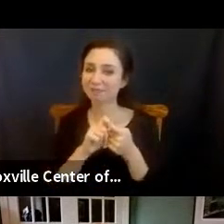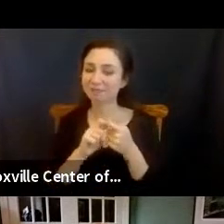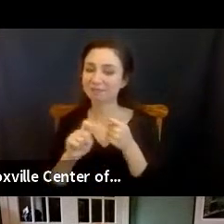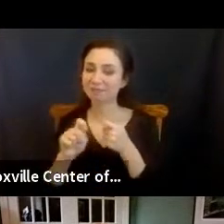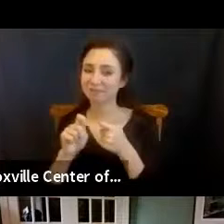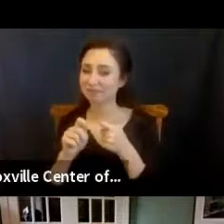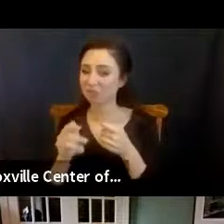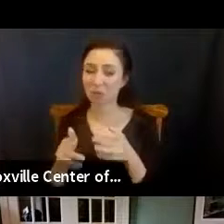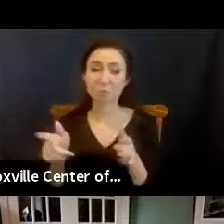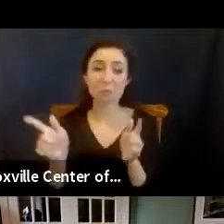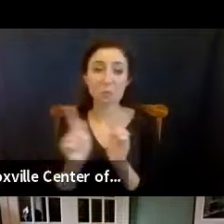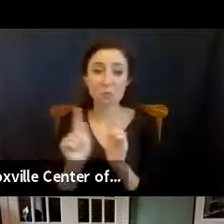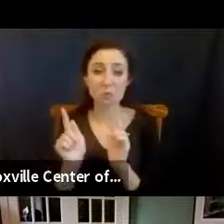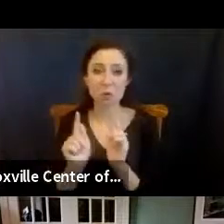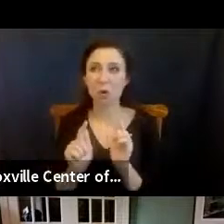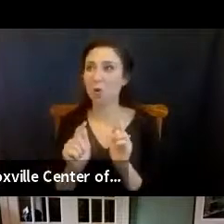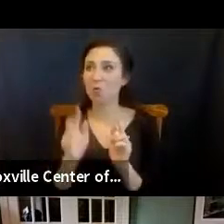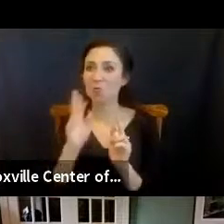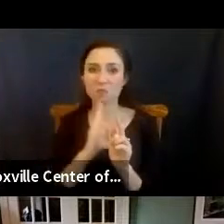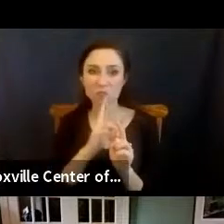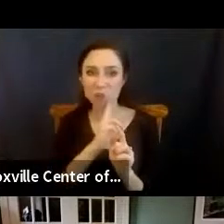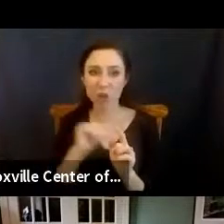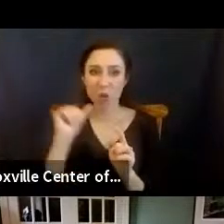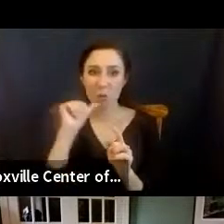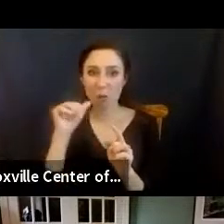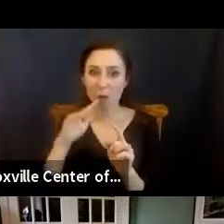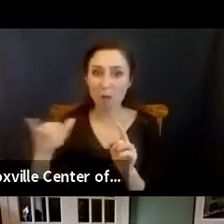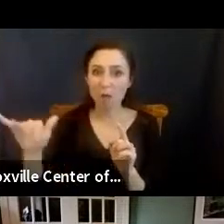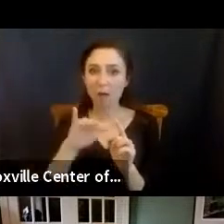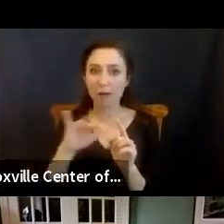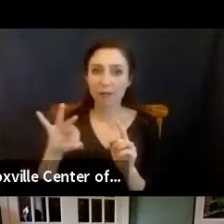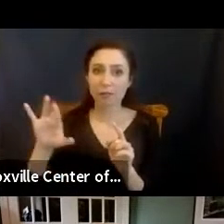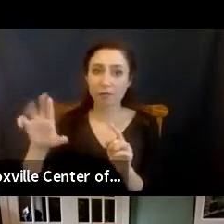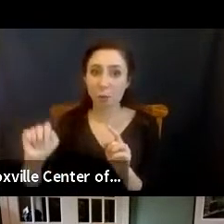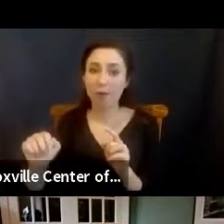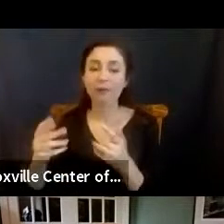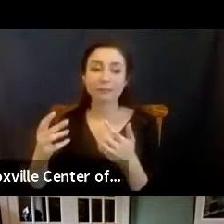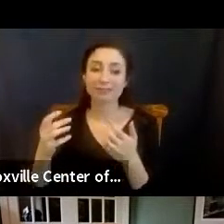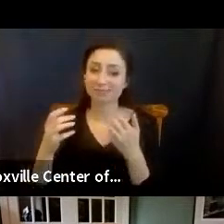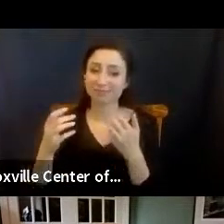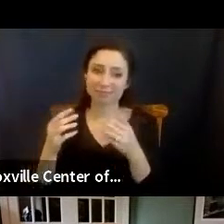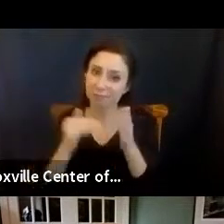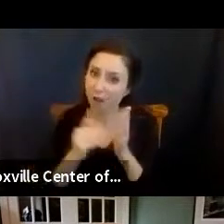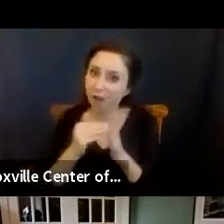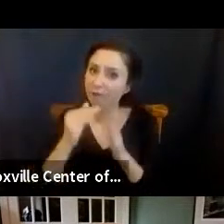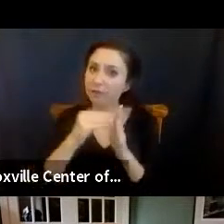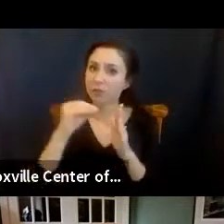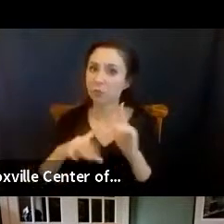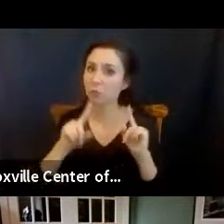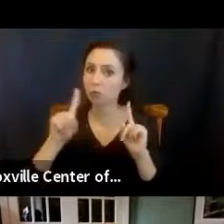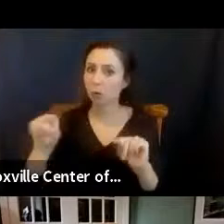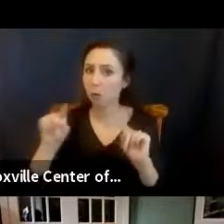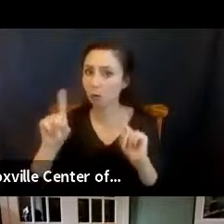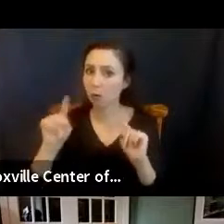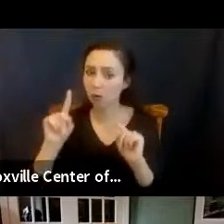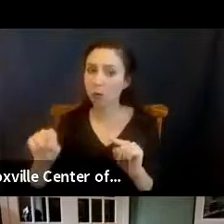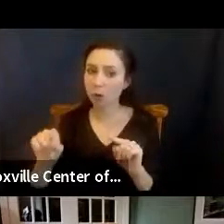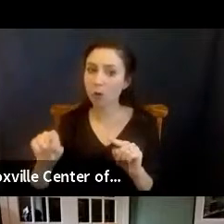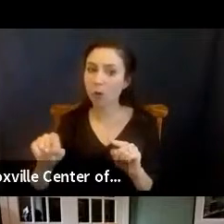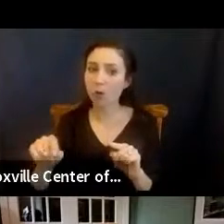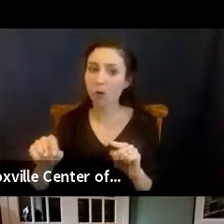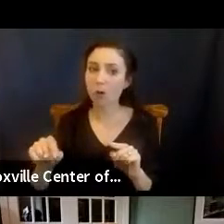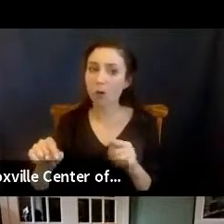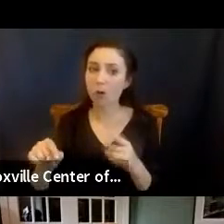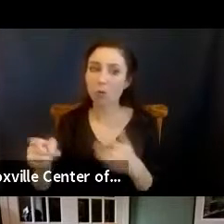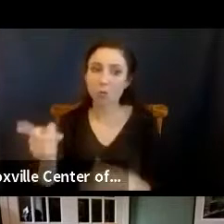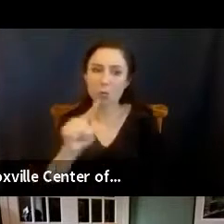restaurants and bars scattered throughout the fort, and all of those are highly utilized by students. And where would we end that?